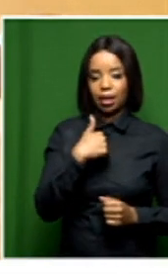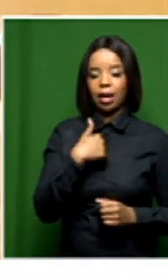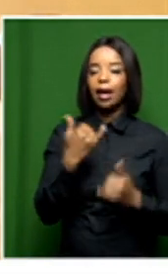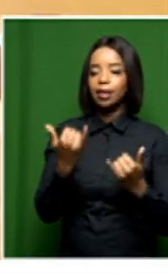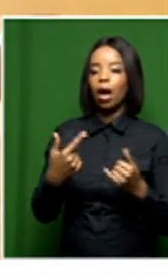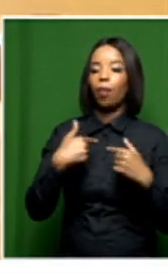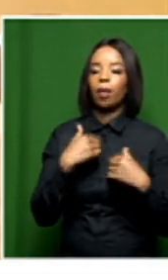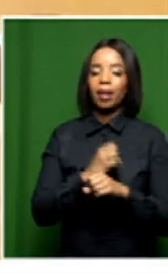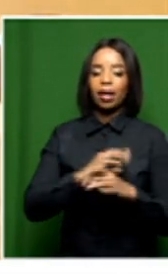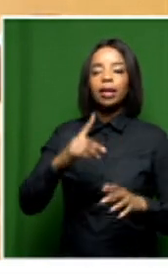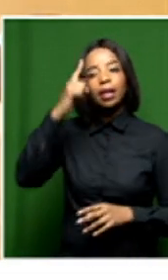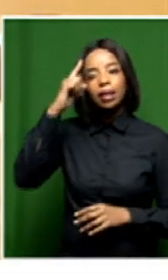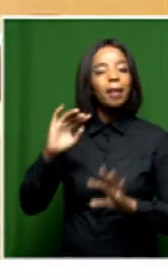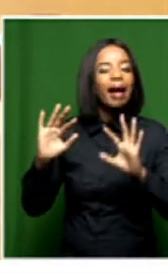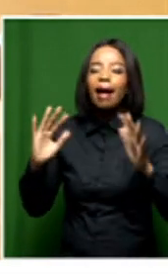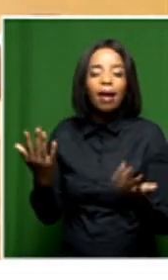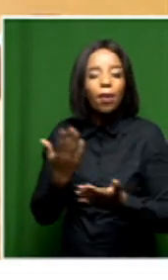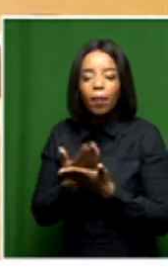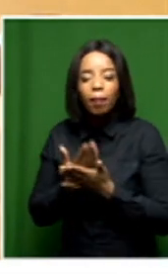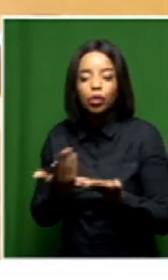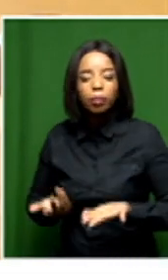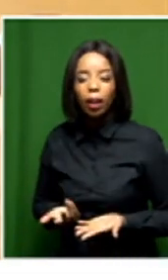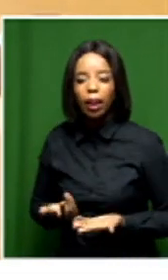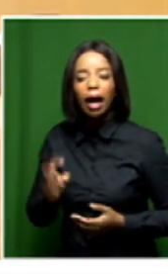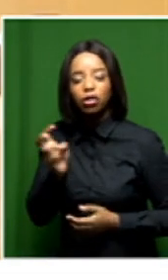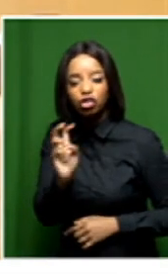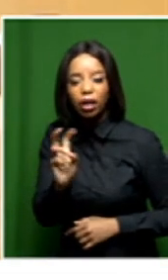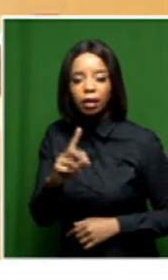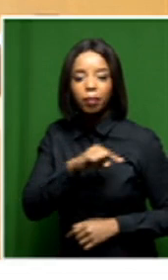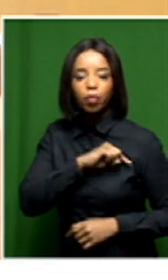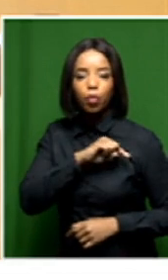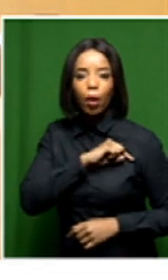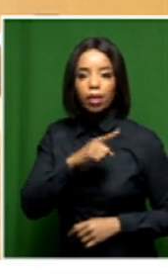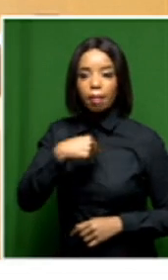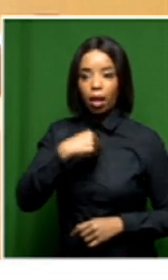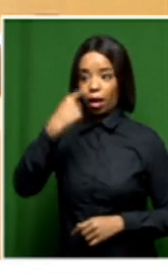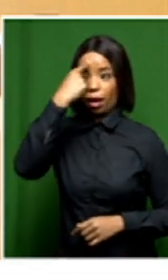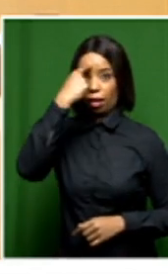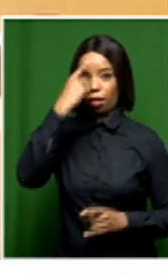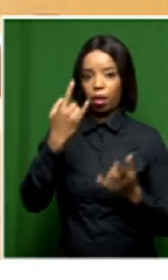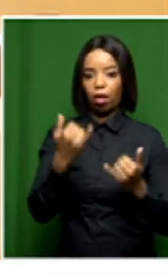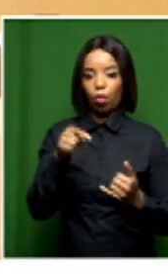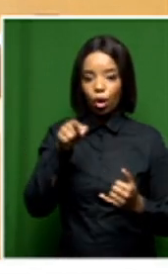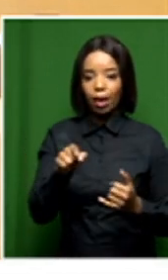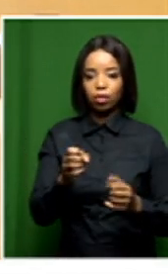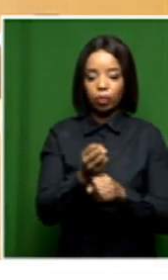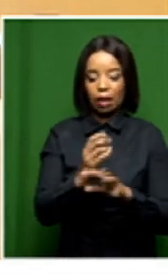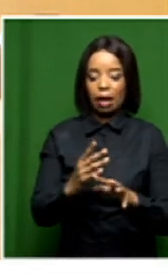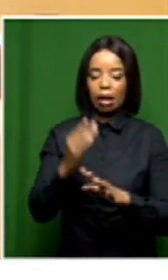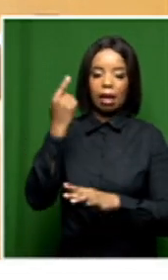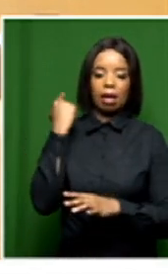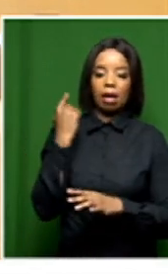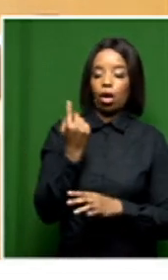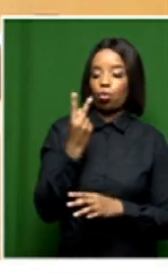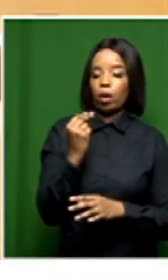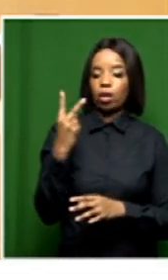start sort of thinking, how is that possible? And then, because when I think about this is now dating back to 2020, beginning of 2020. This is